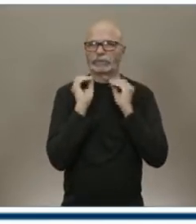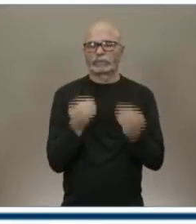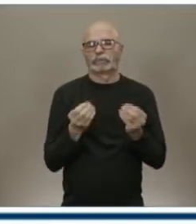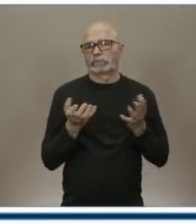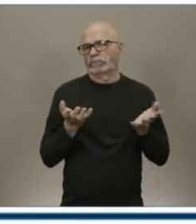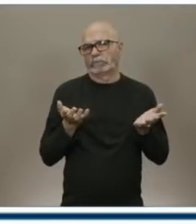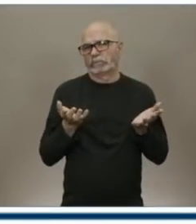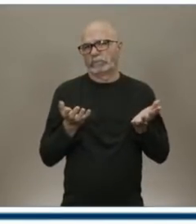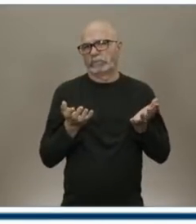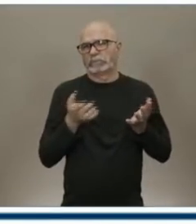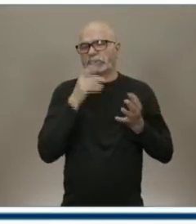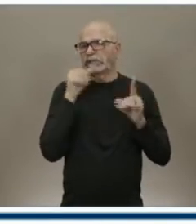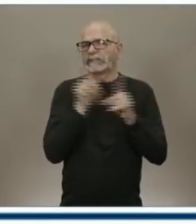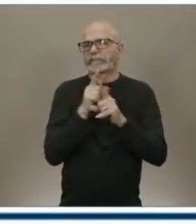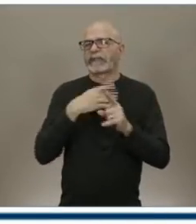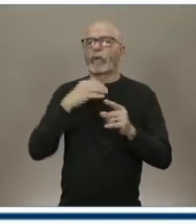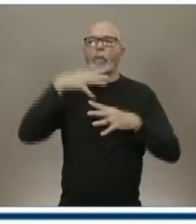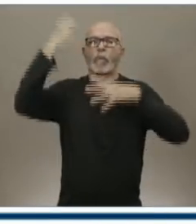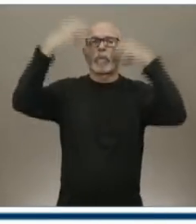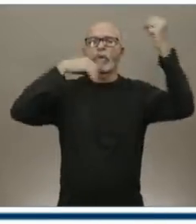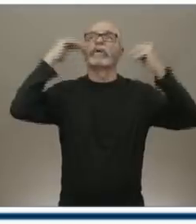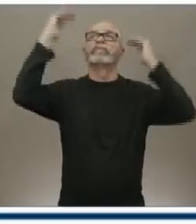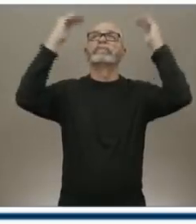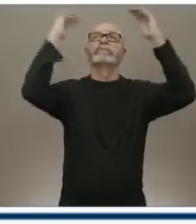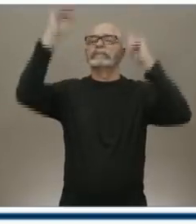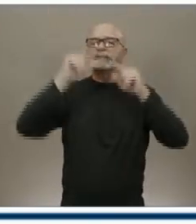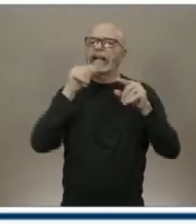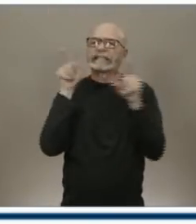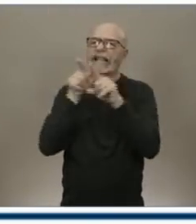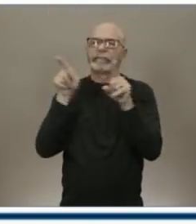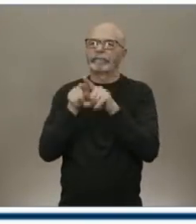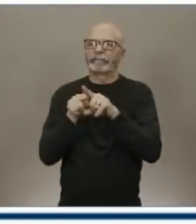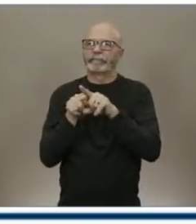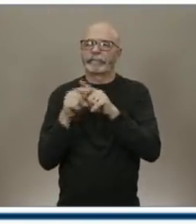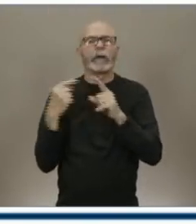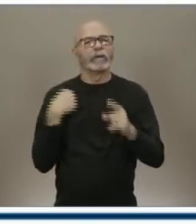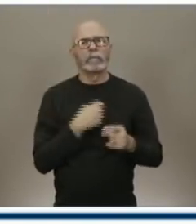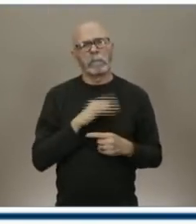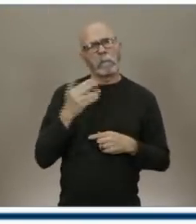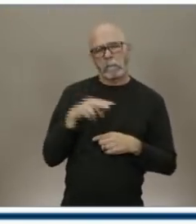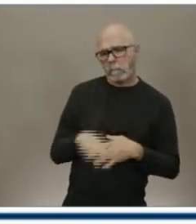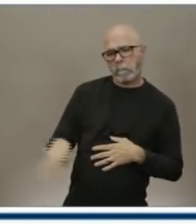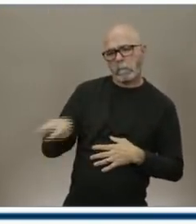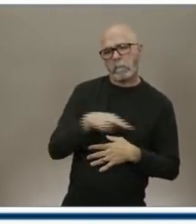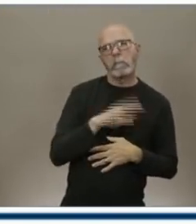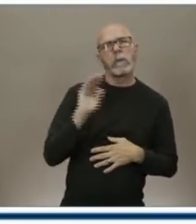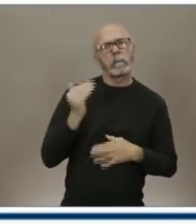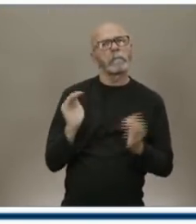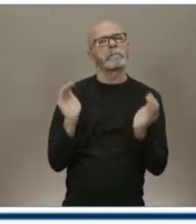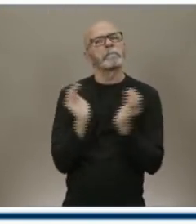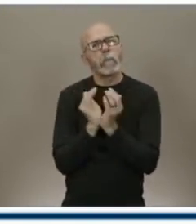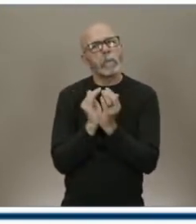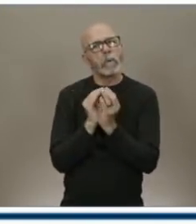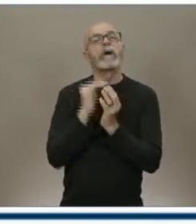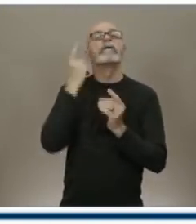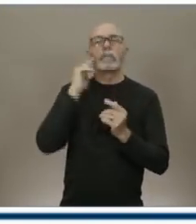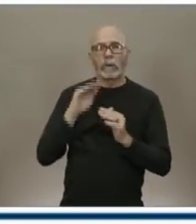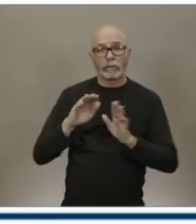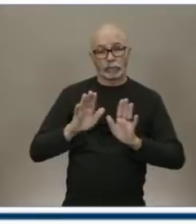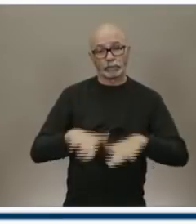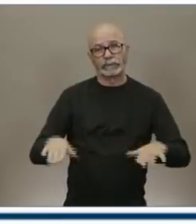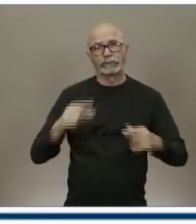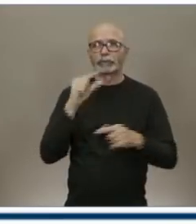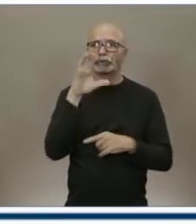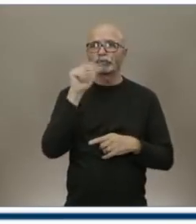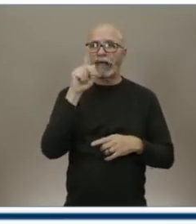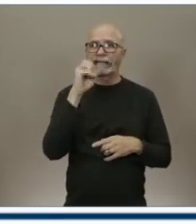as older kids, and that I'm so comfortable that we're where we're at with our masking for grades 4 and up. Even though there's